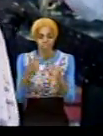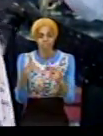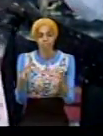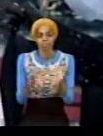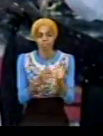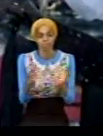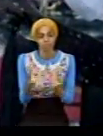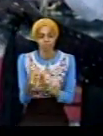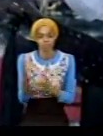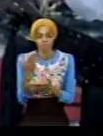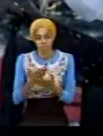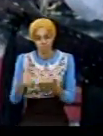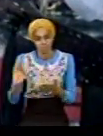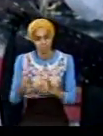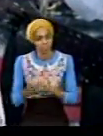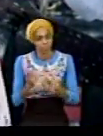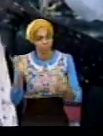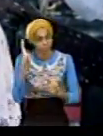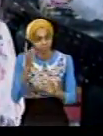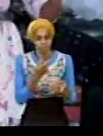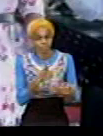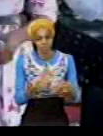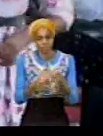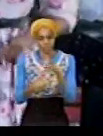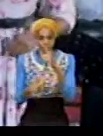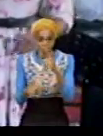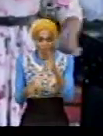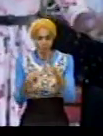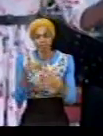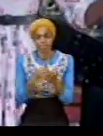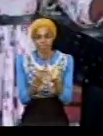something spectacular is going to happen to you.